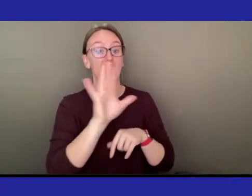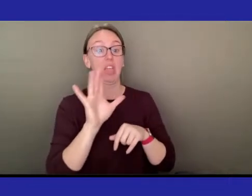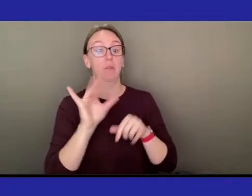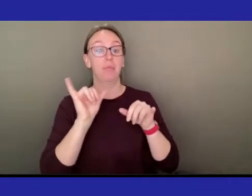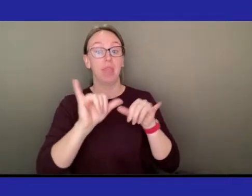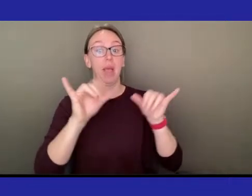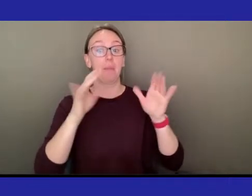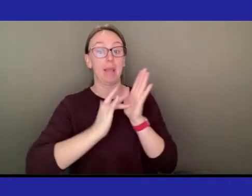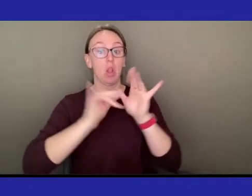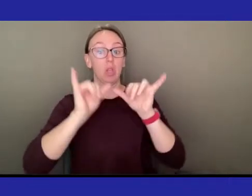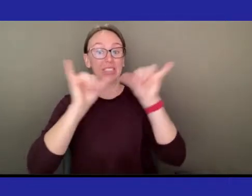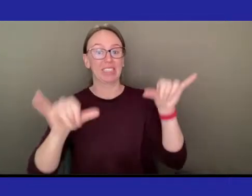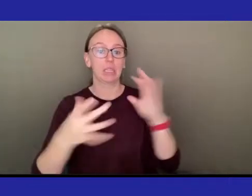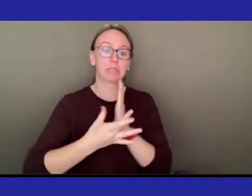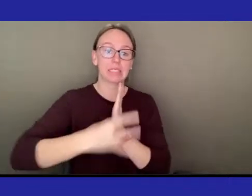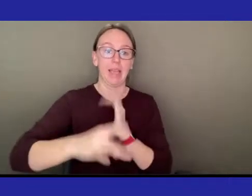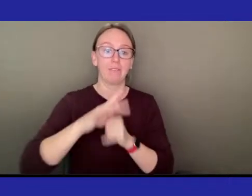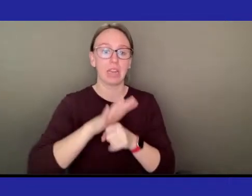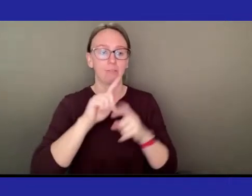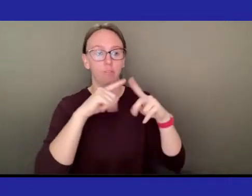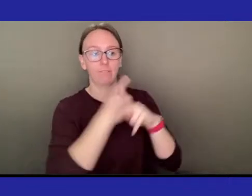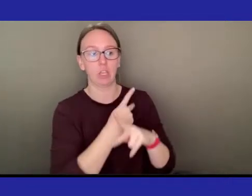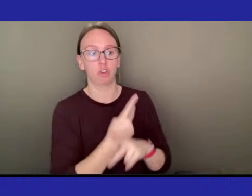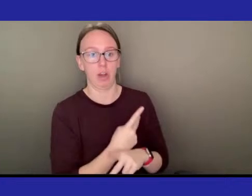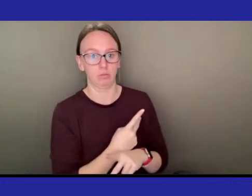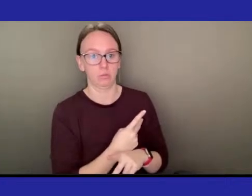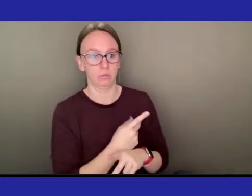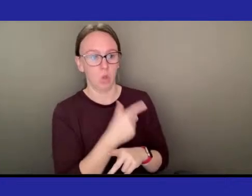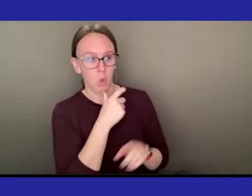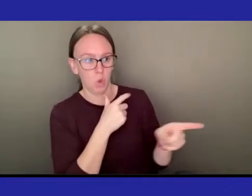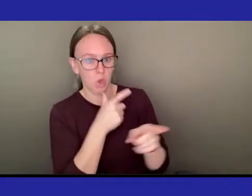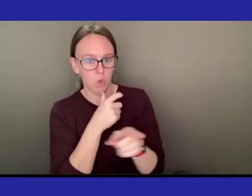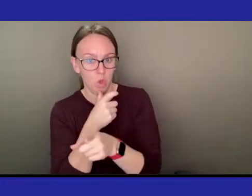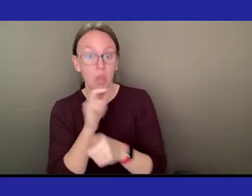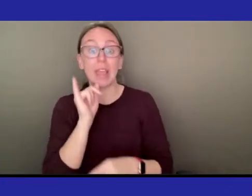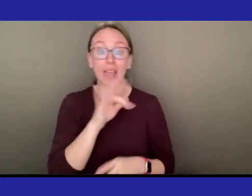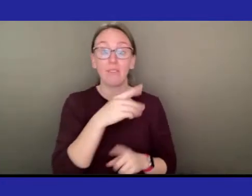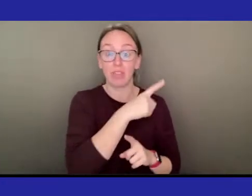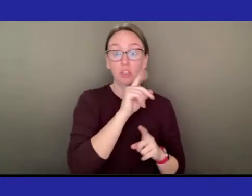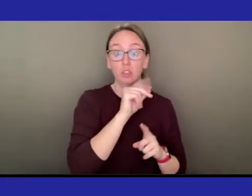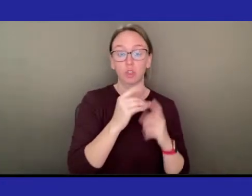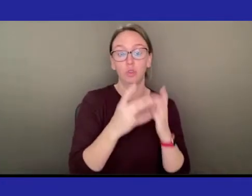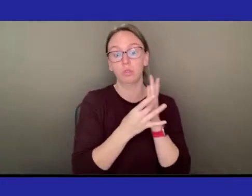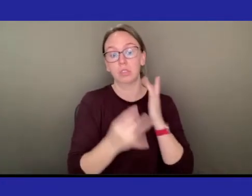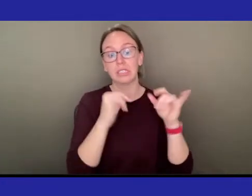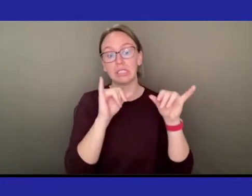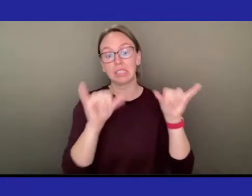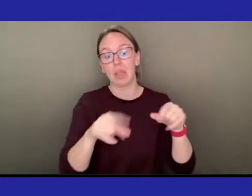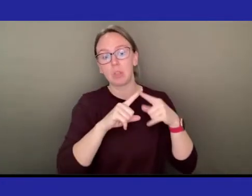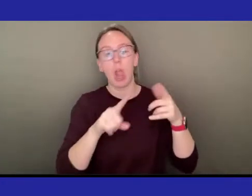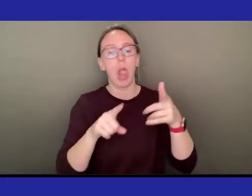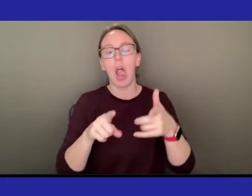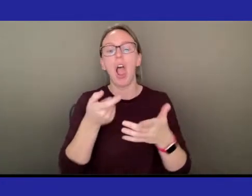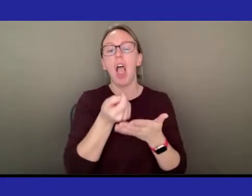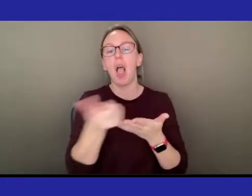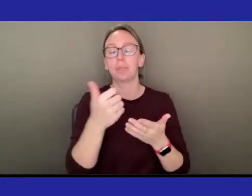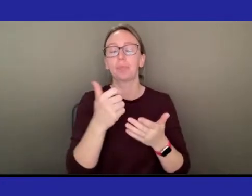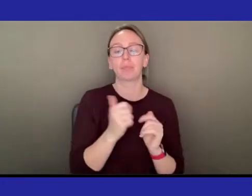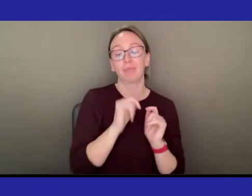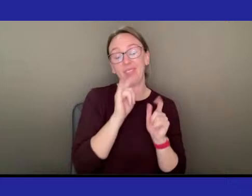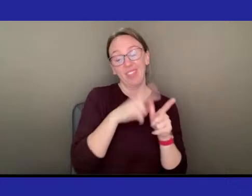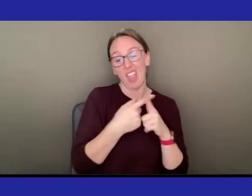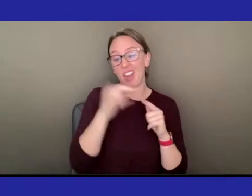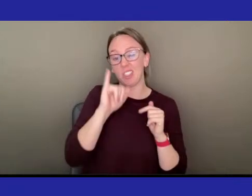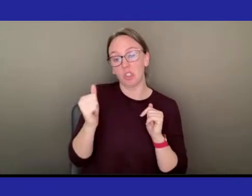to figure out who is who. If they do, they're not paying for it. But sometimes, as you know, it's